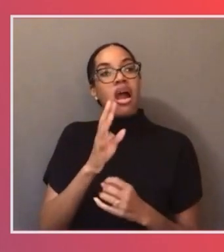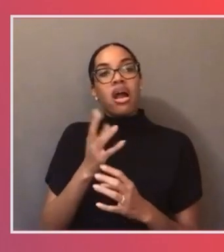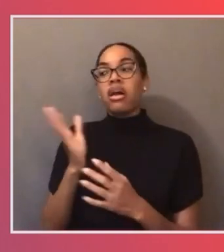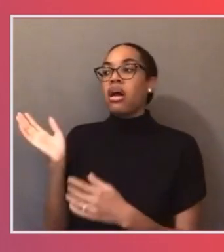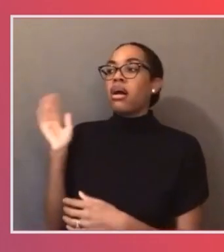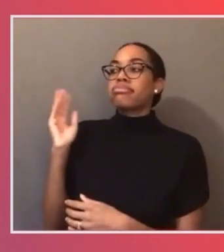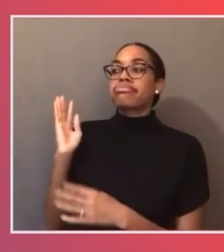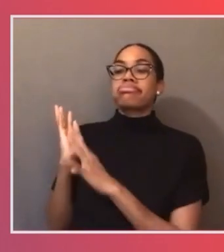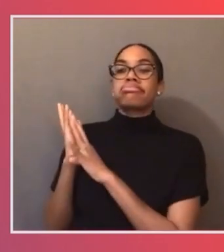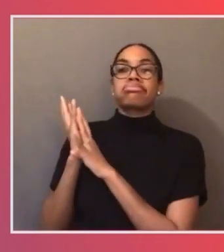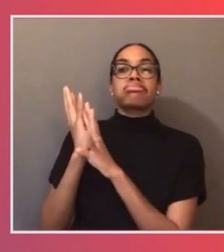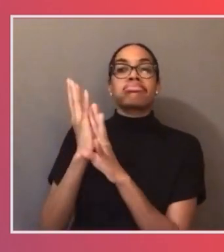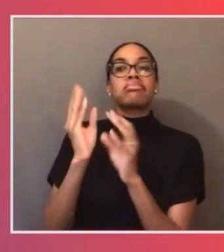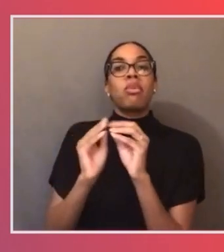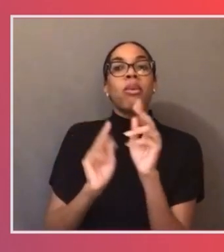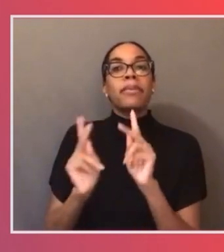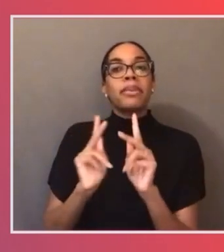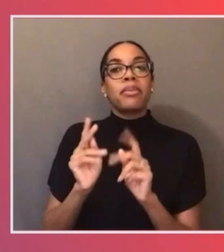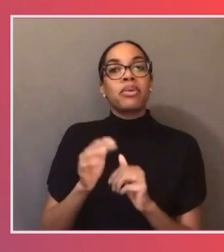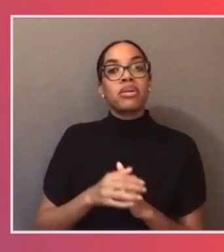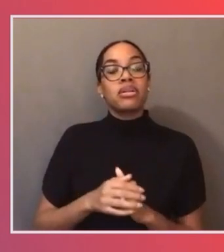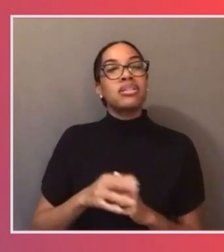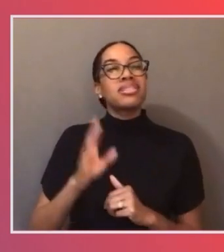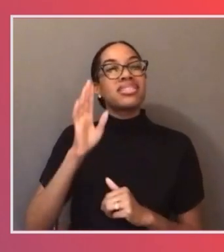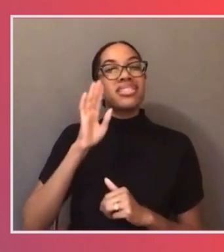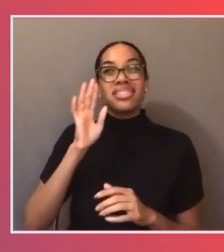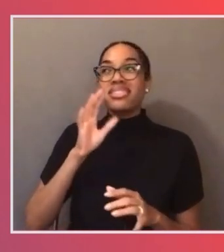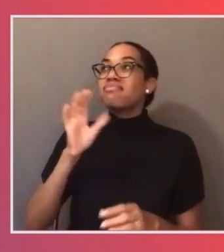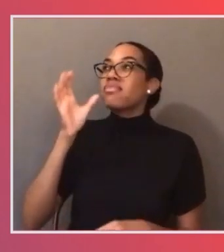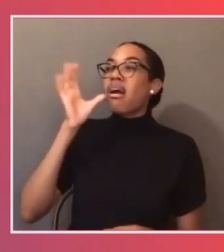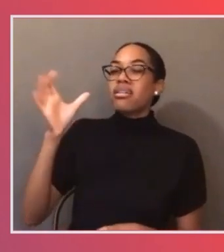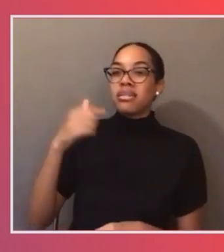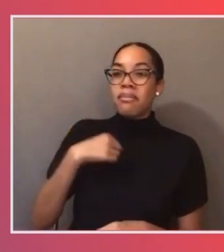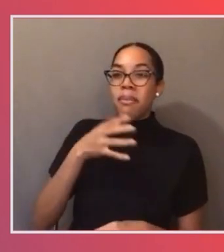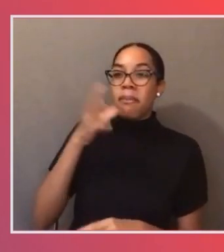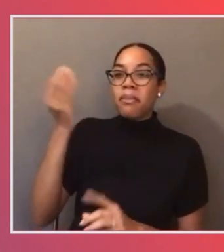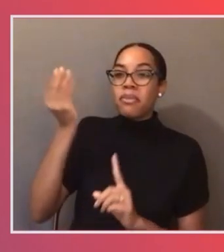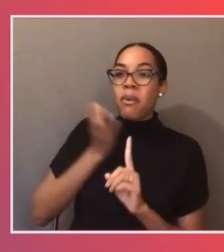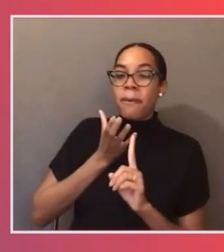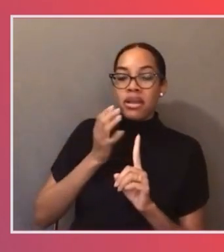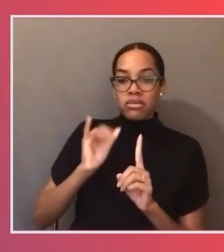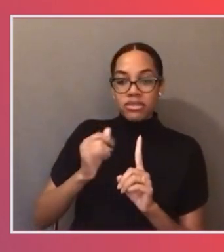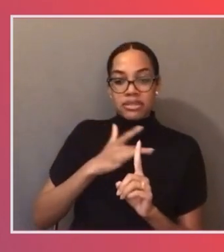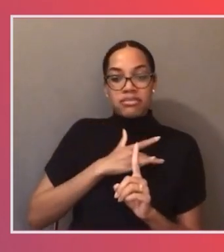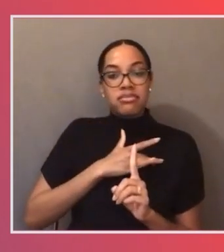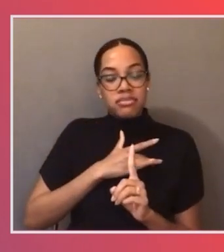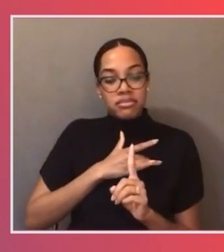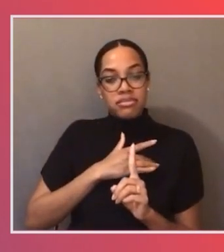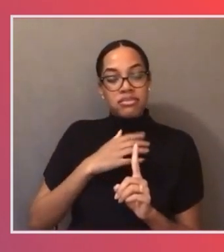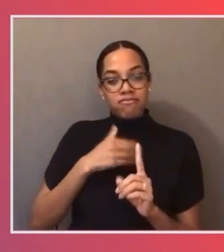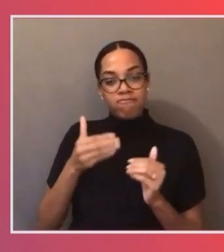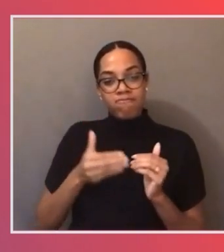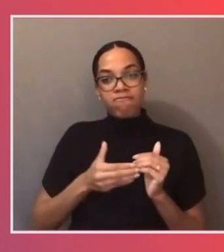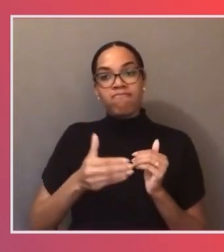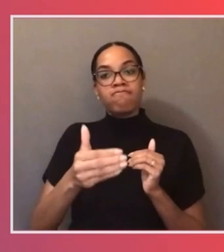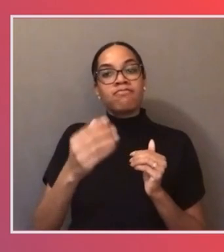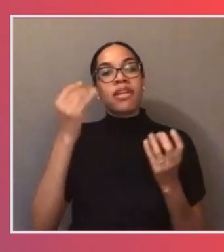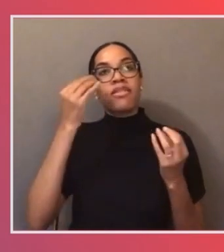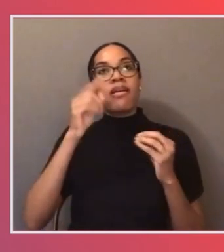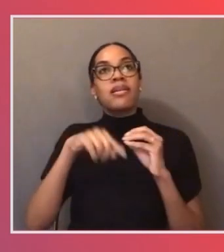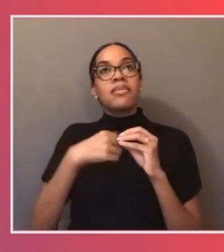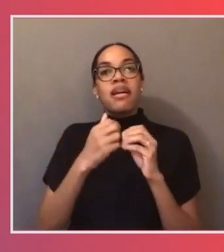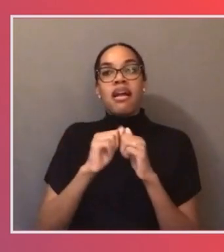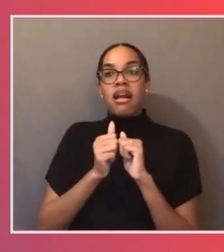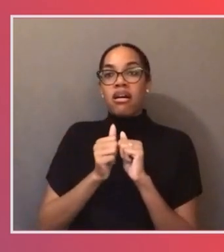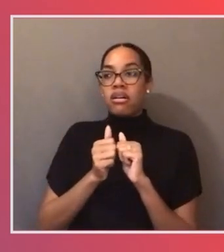to create a path, when we chart that path, to make it wider so more can enter. But I will say also